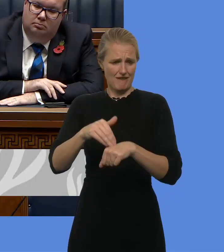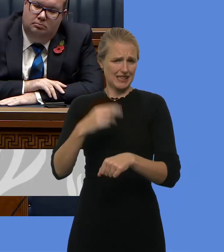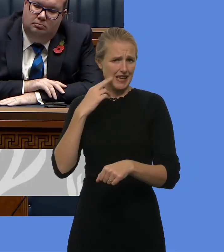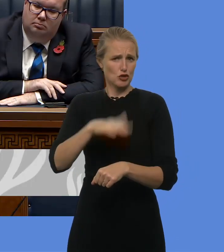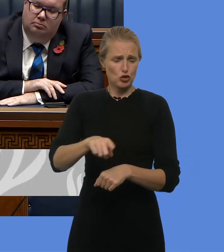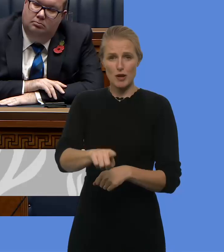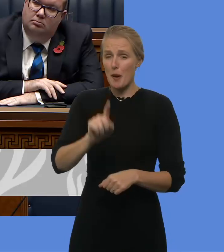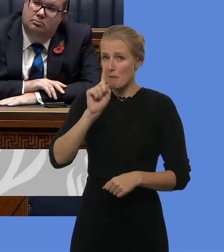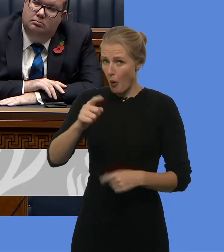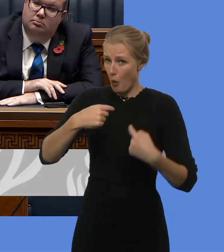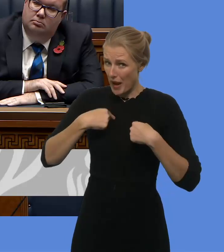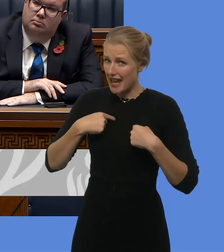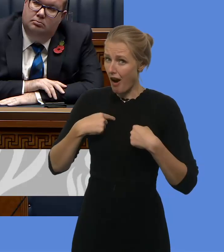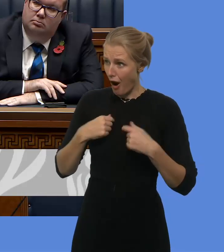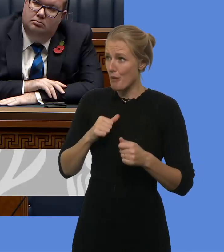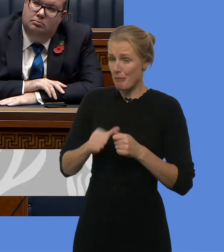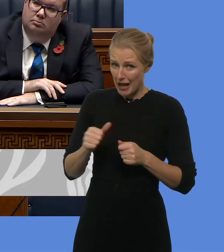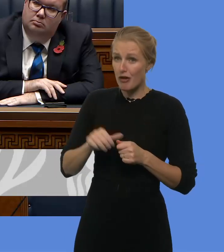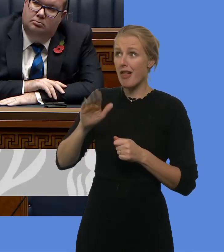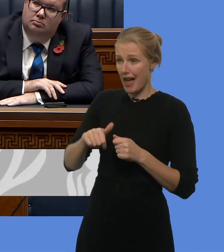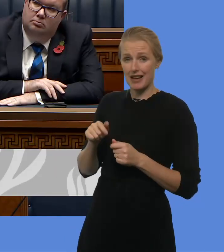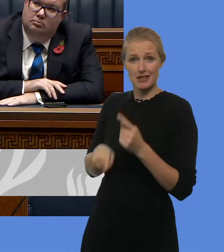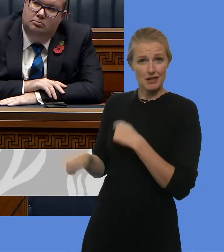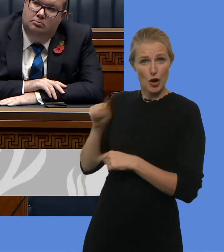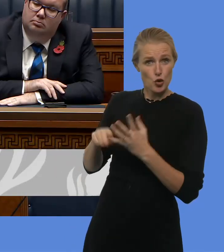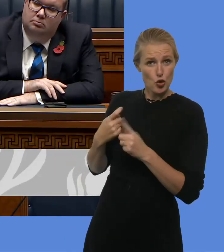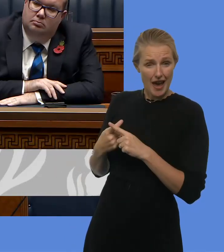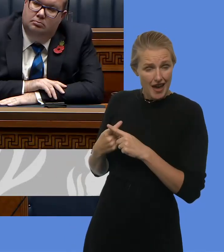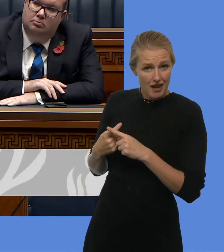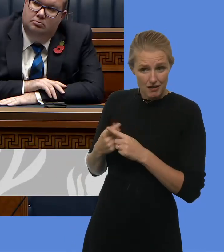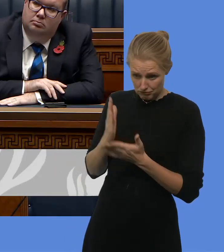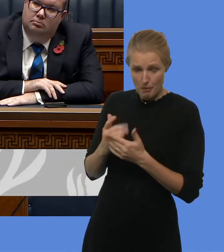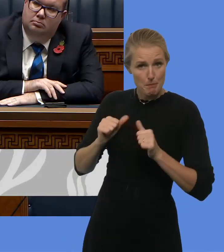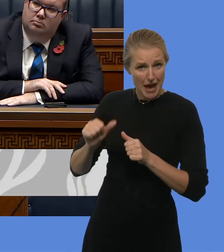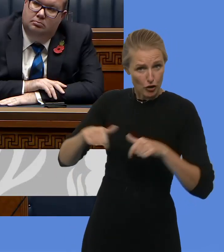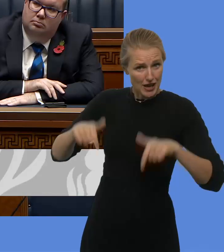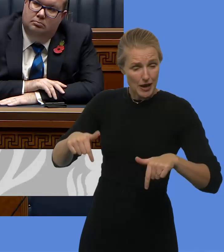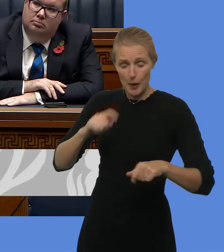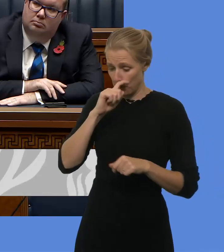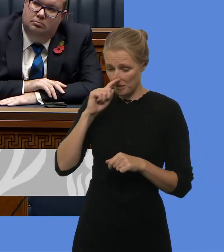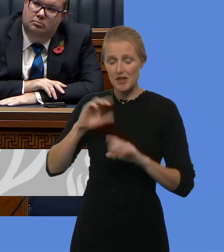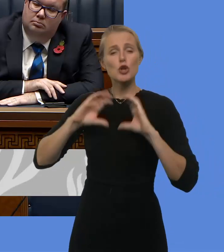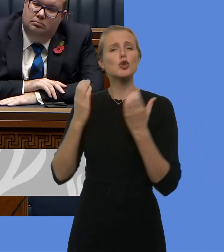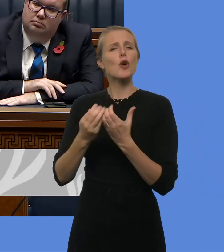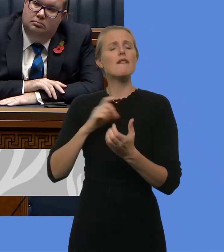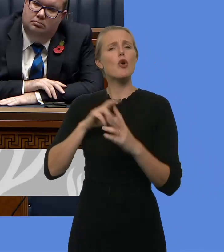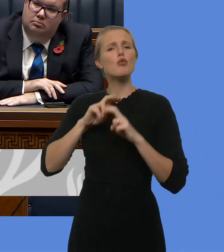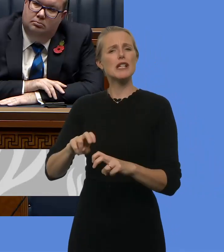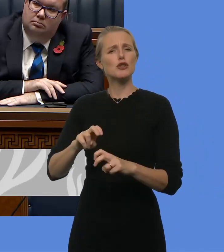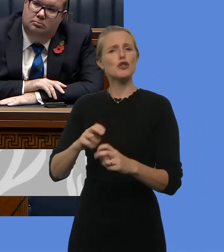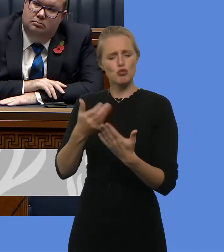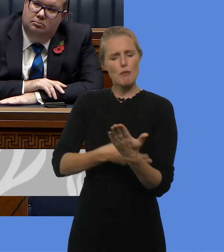used standards throughout the United Kingdom. The Consortium for Research into Deaf Education, the Northern Ireland Report